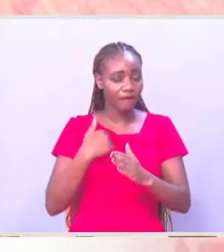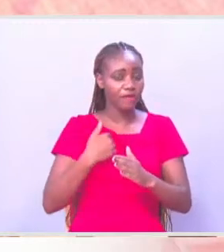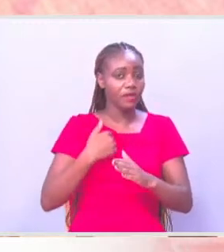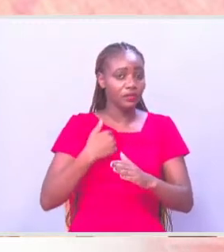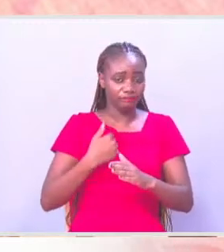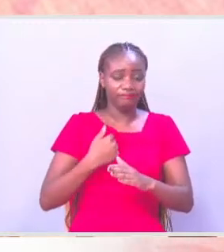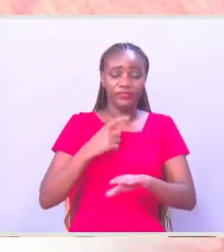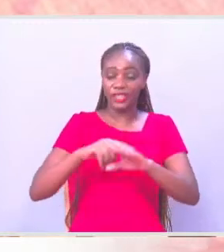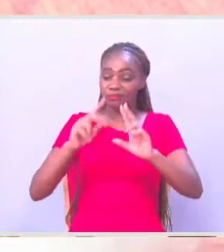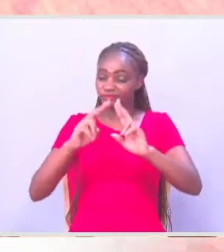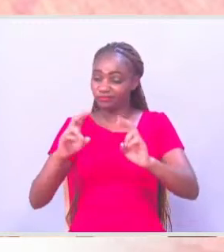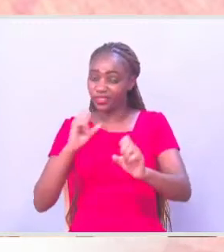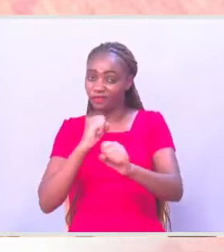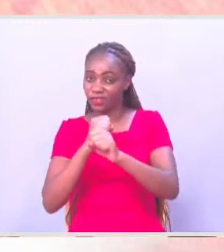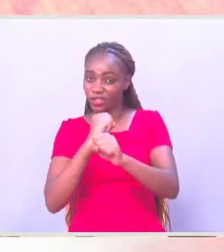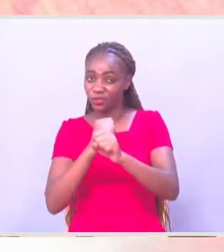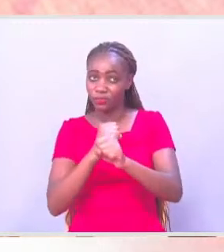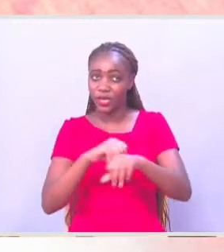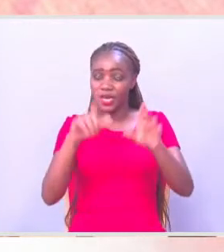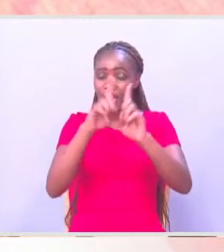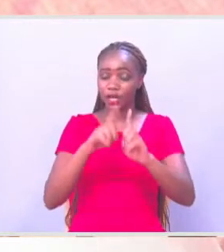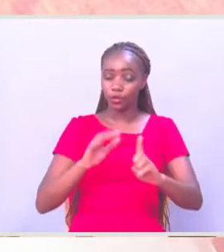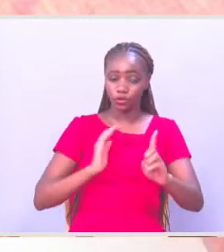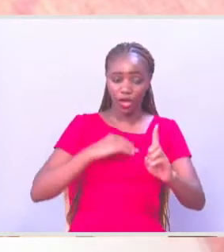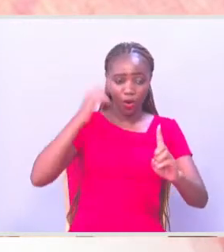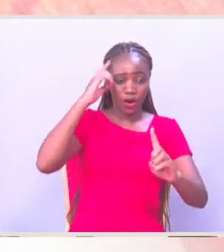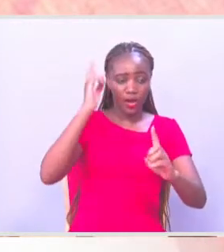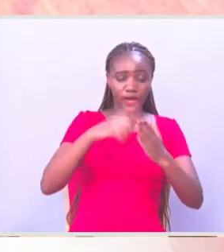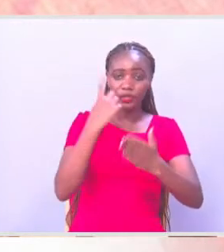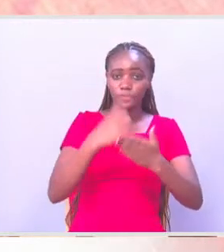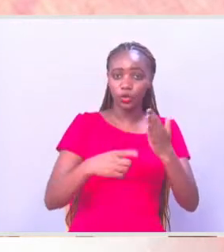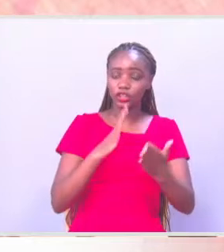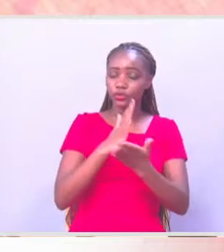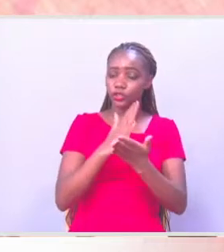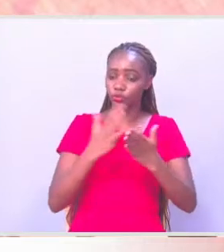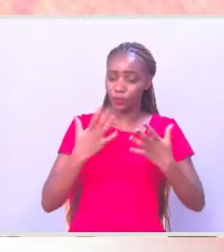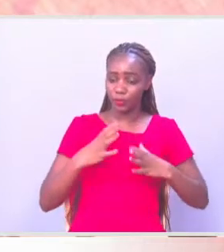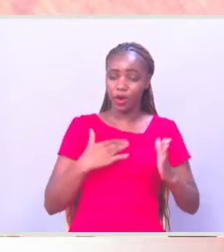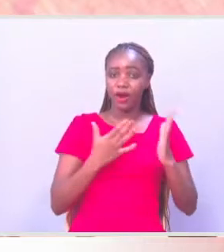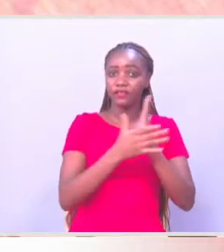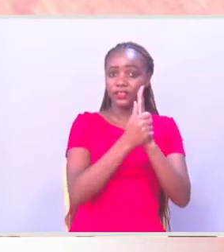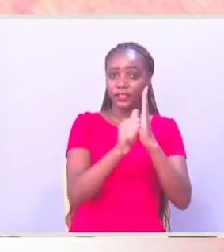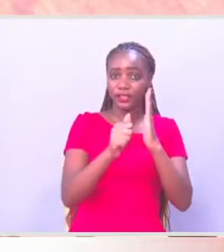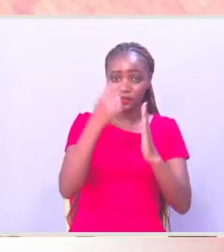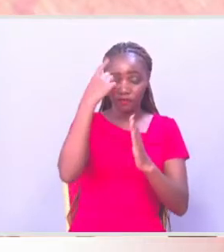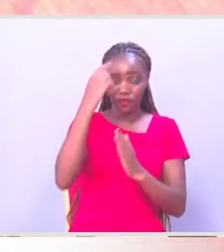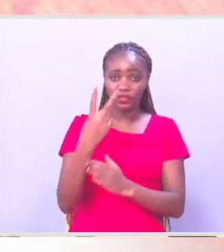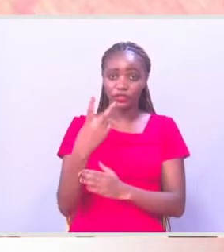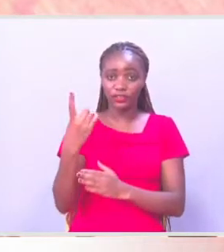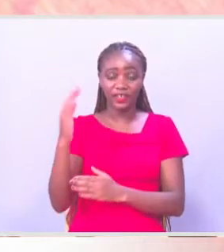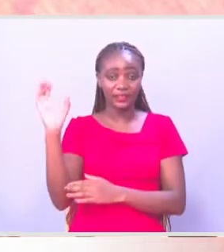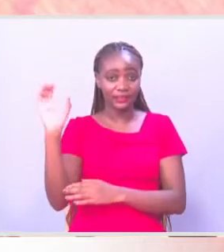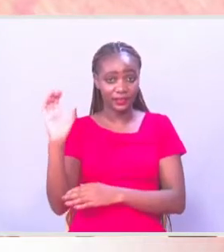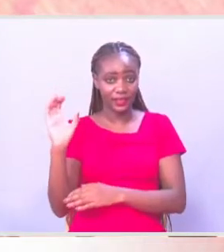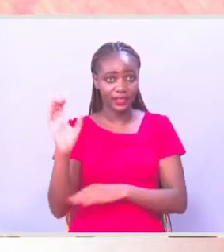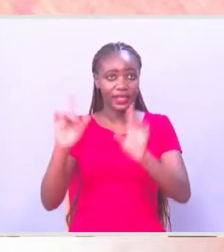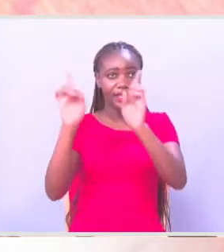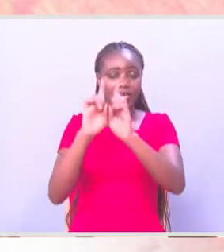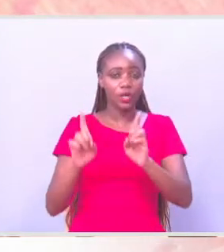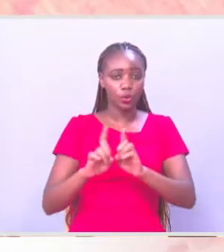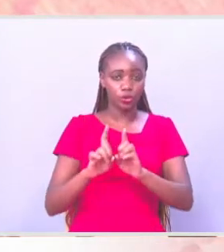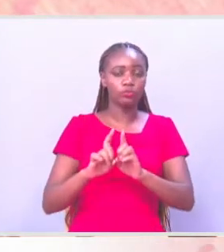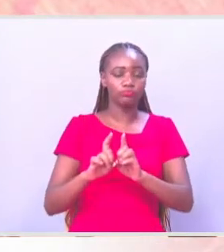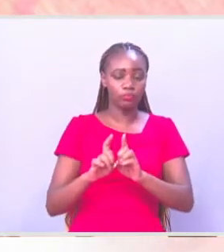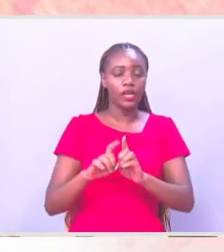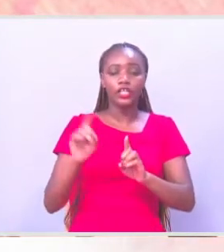The overarching aim is mainly to equip citizens with skills for the 21st century. It captures